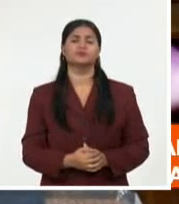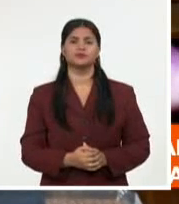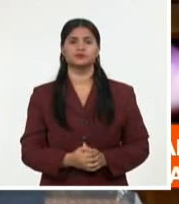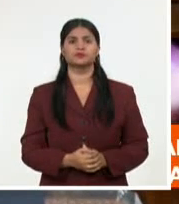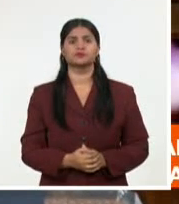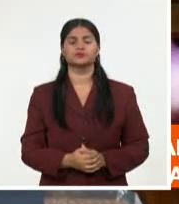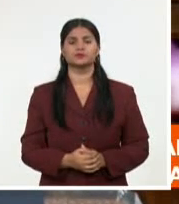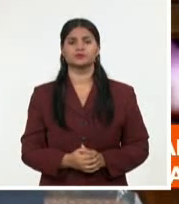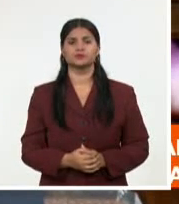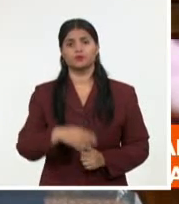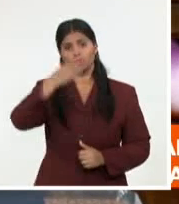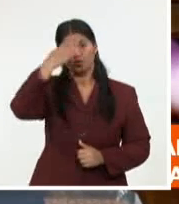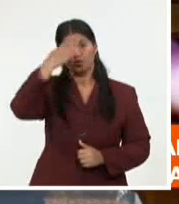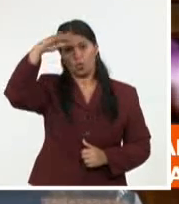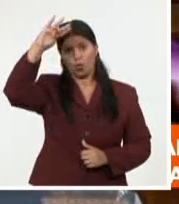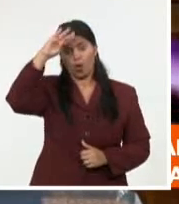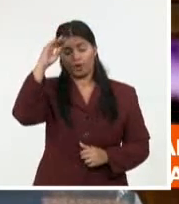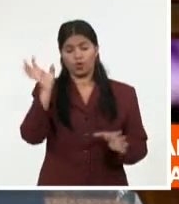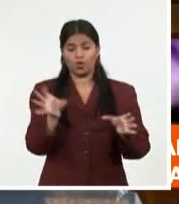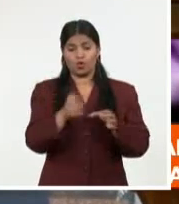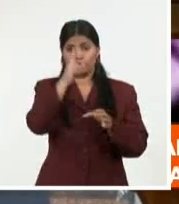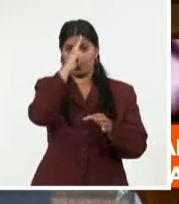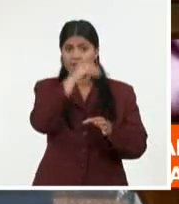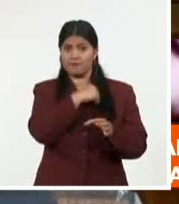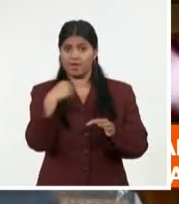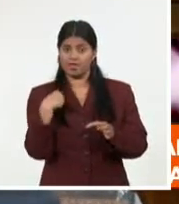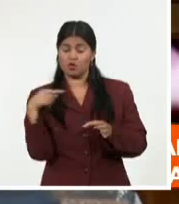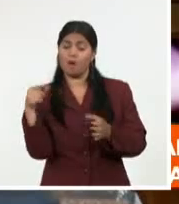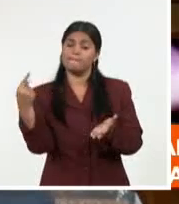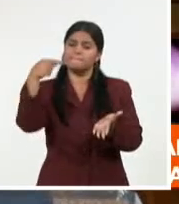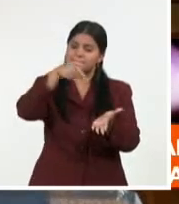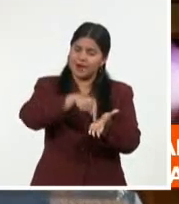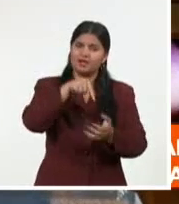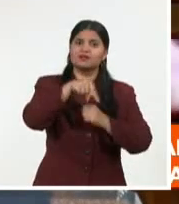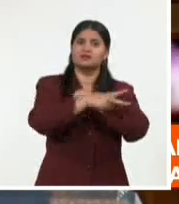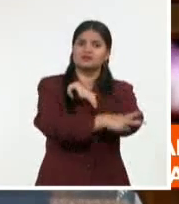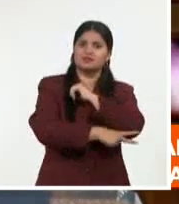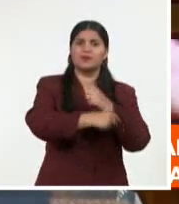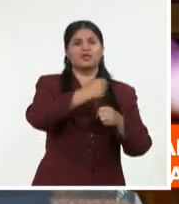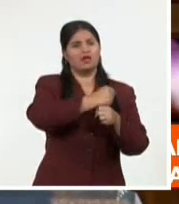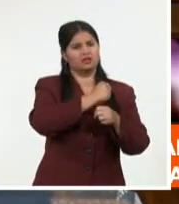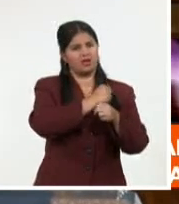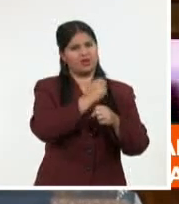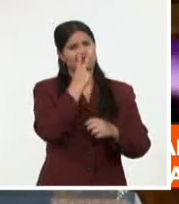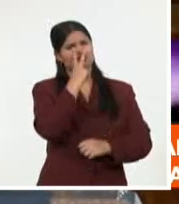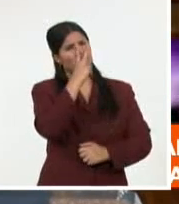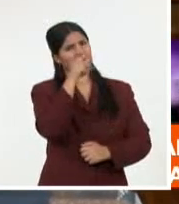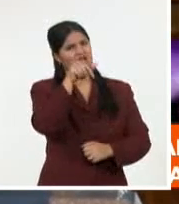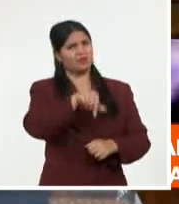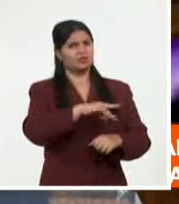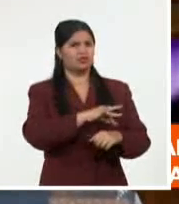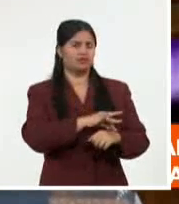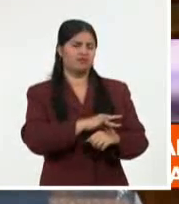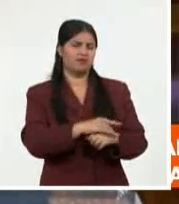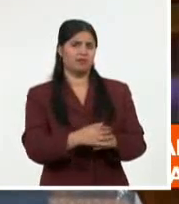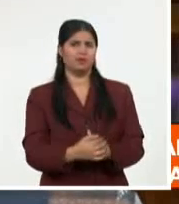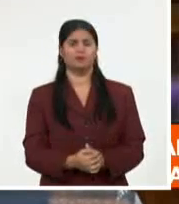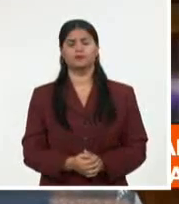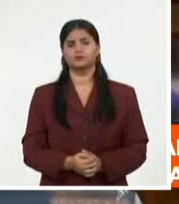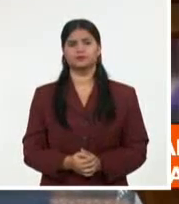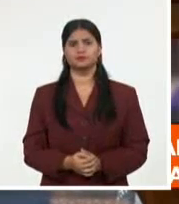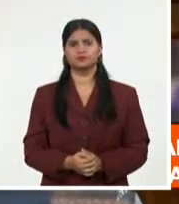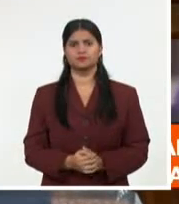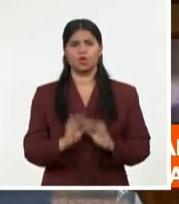Dear brothers and sisters from St. Vincent, in this beloved Caribbean island, 77